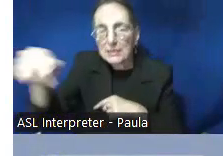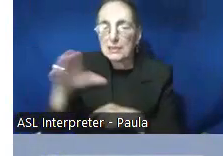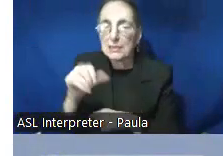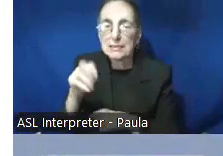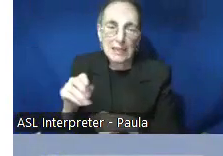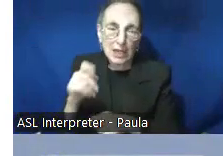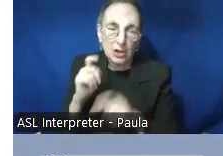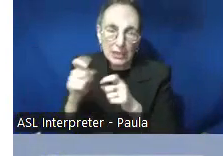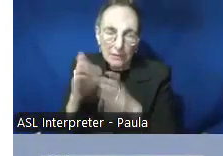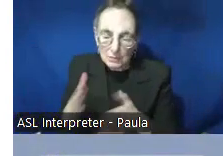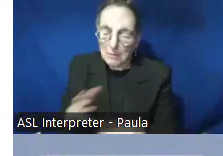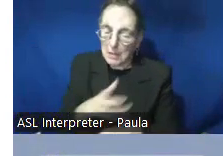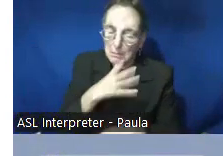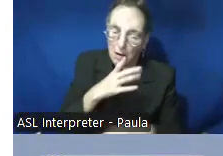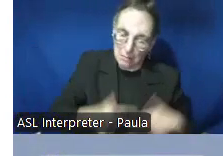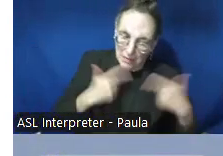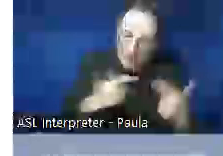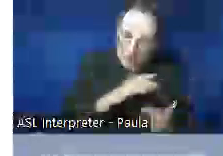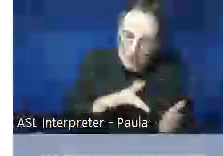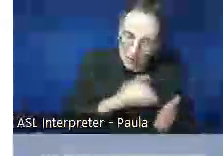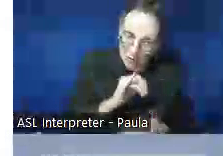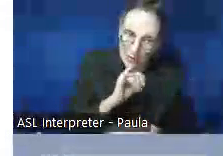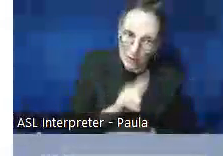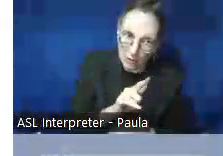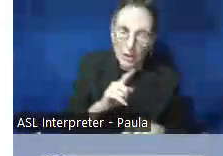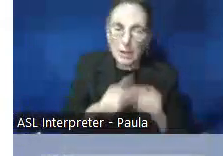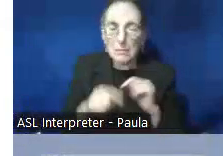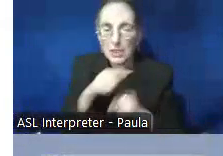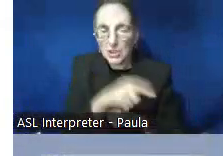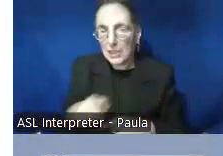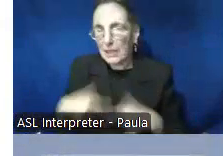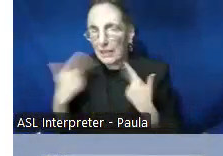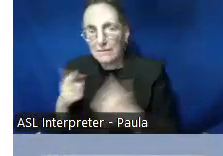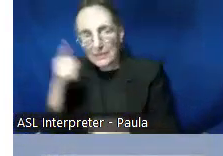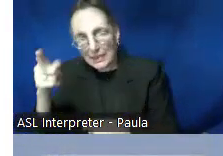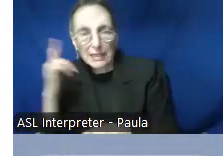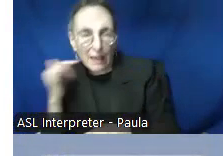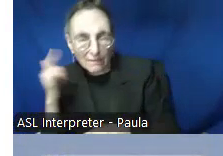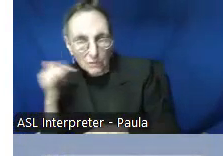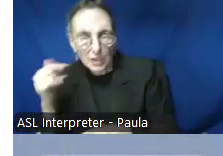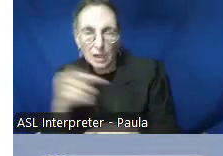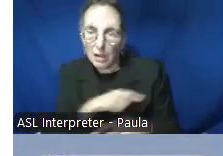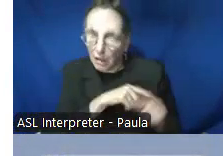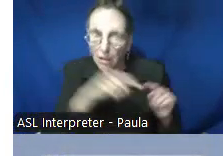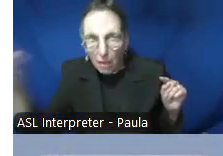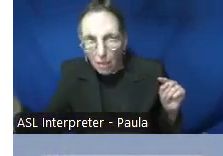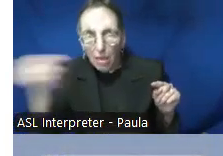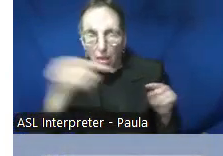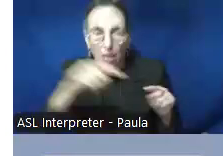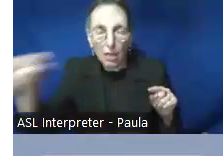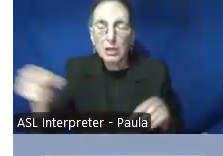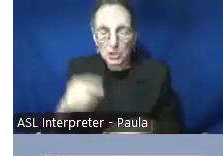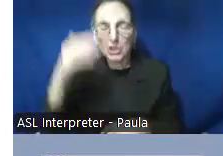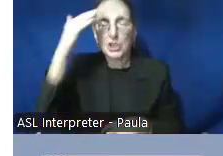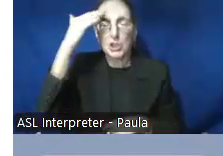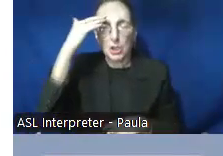maybe mom lives in central Illinois, but you know she lives in California and she knows that some